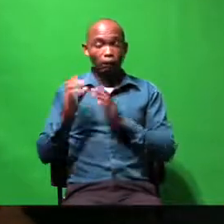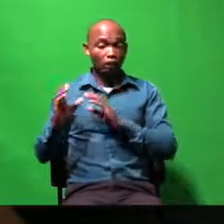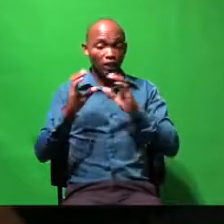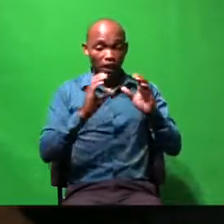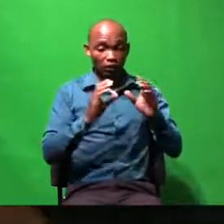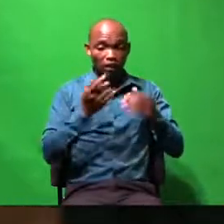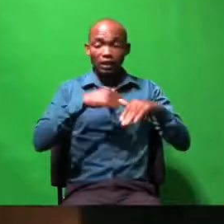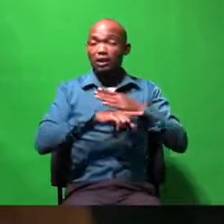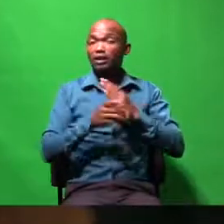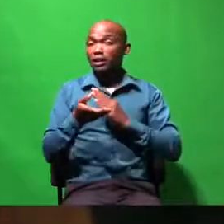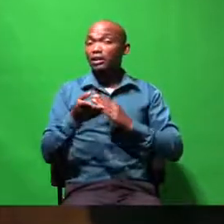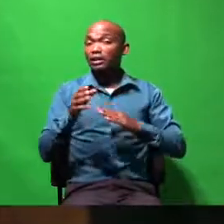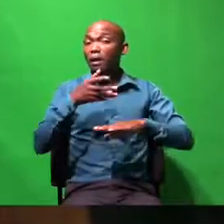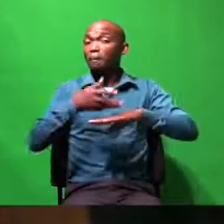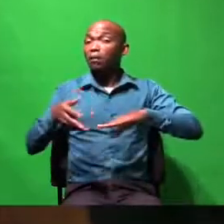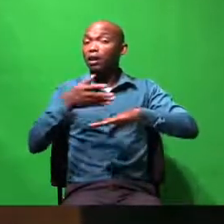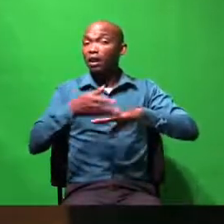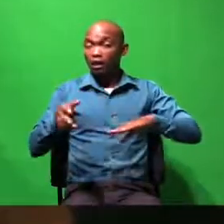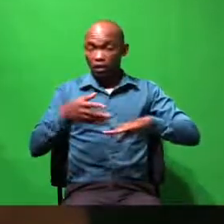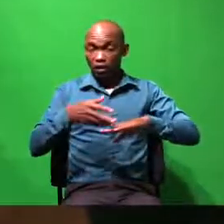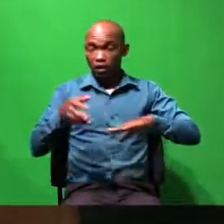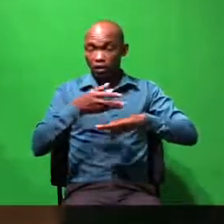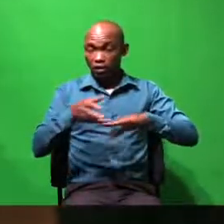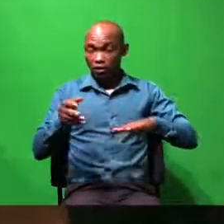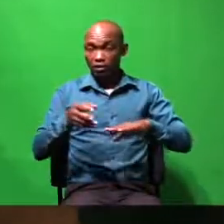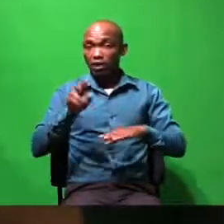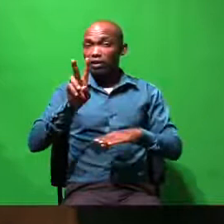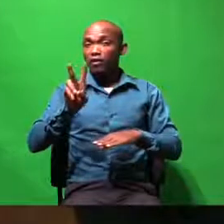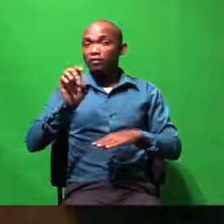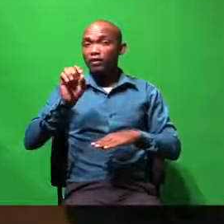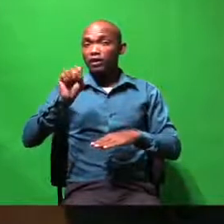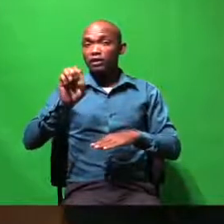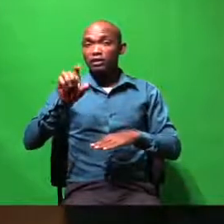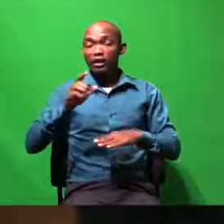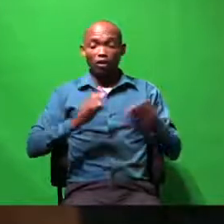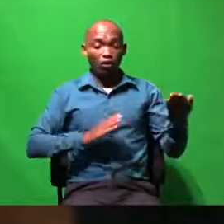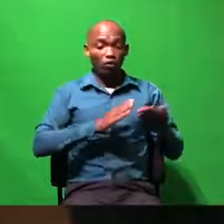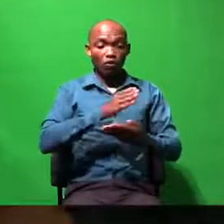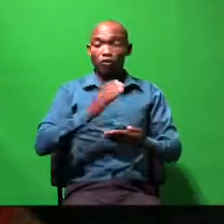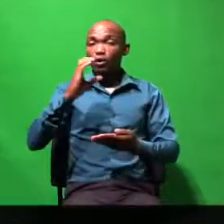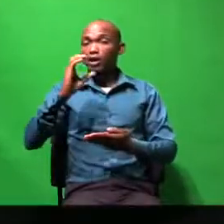in these blood vessels, or in this kind of blood pass through capillary.